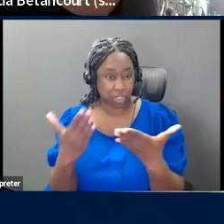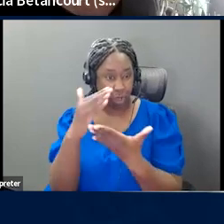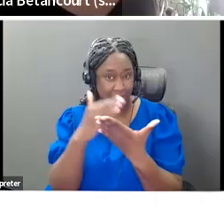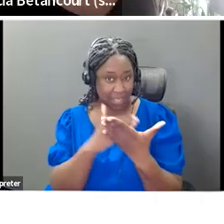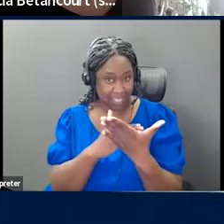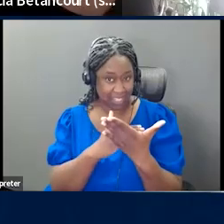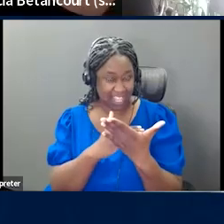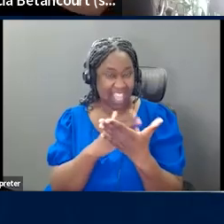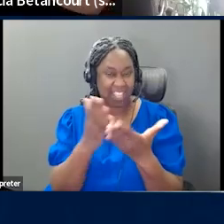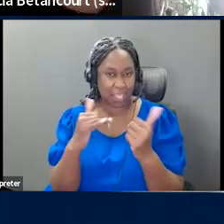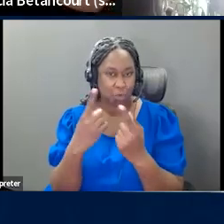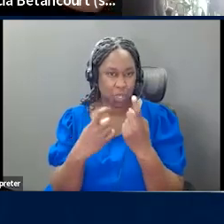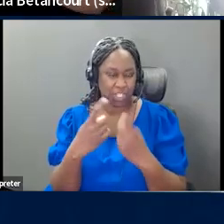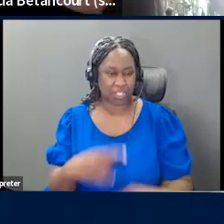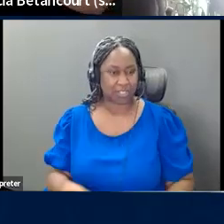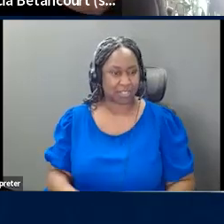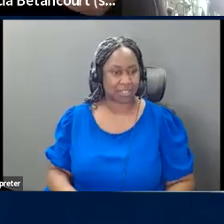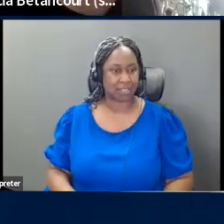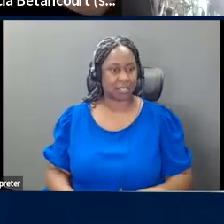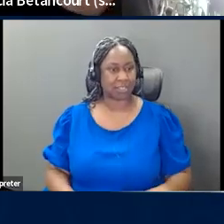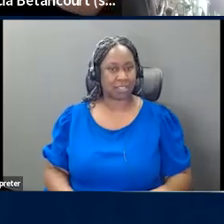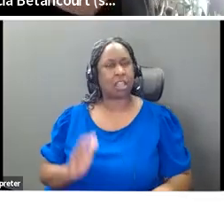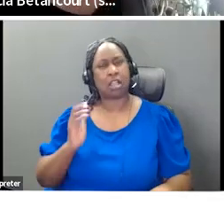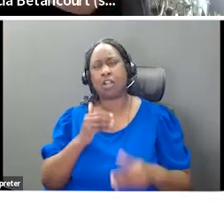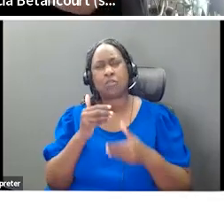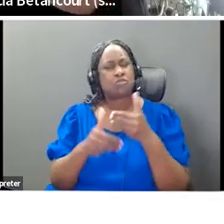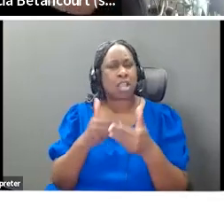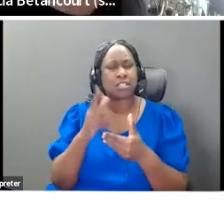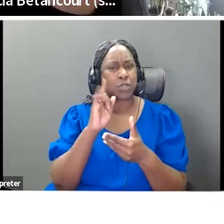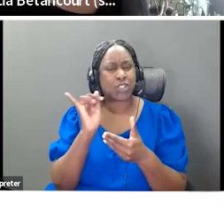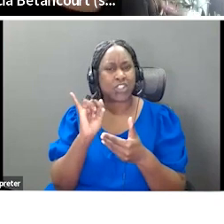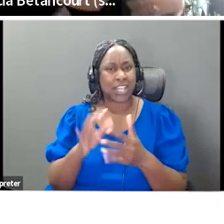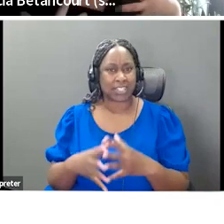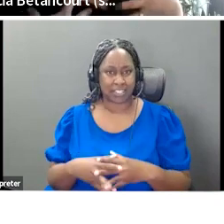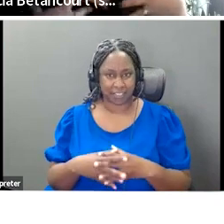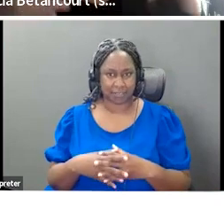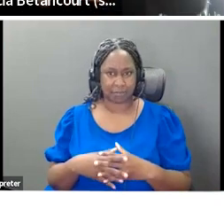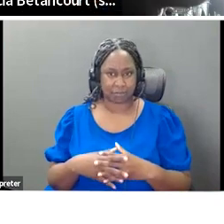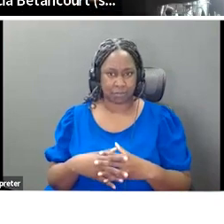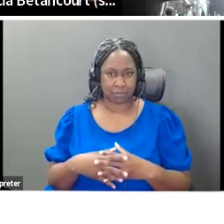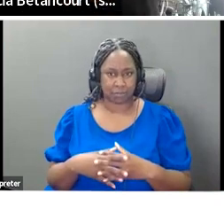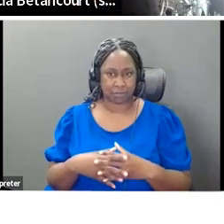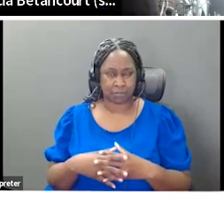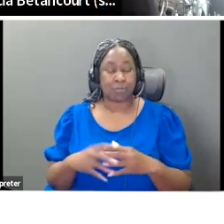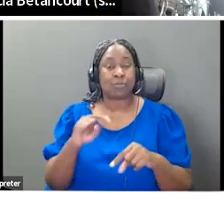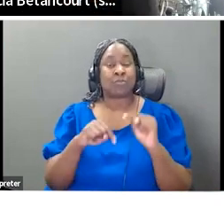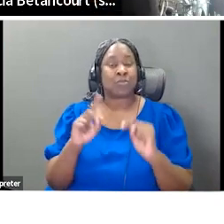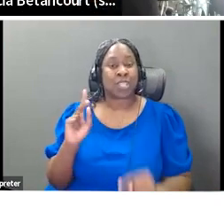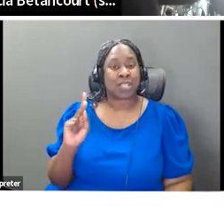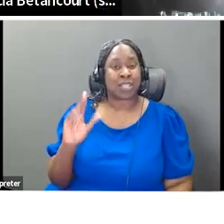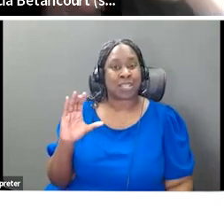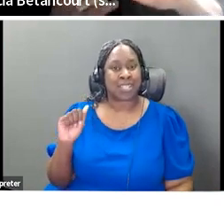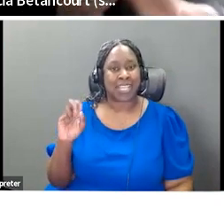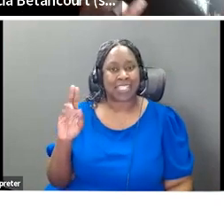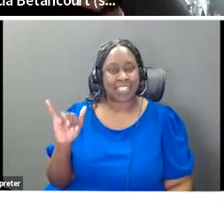we'll go to questions. So what does our process look like? So going back to the Casey Foundation